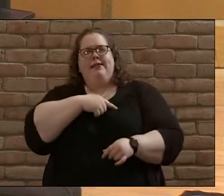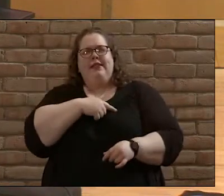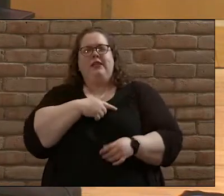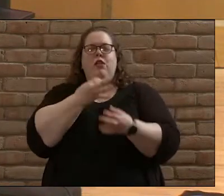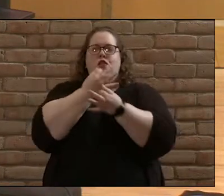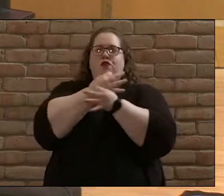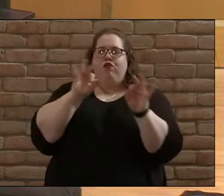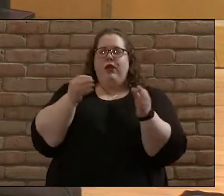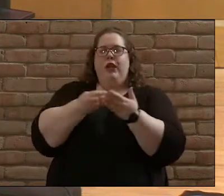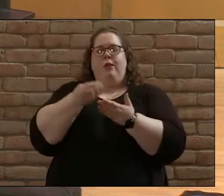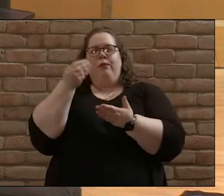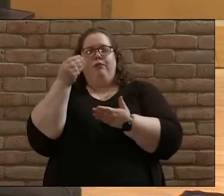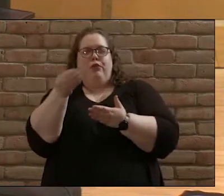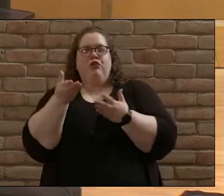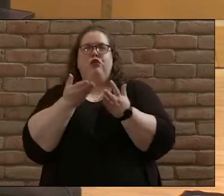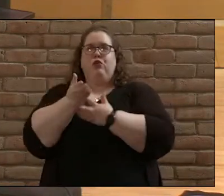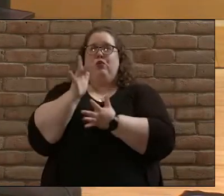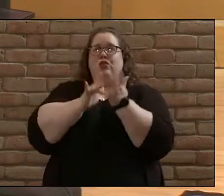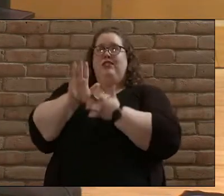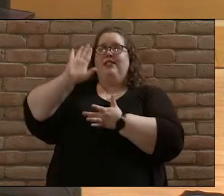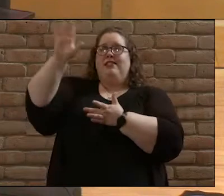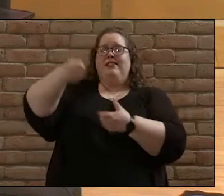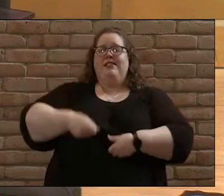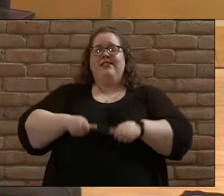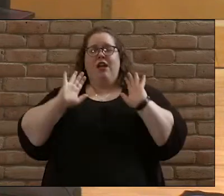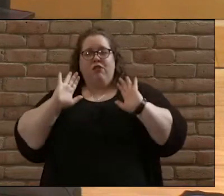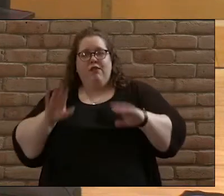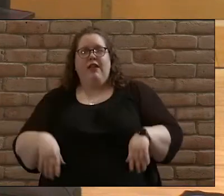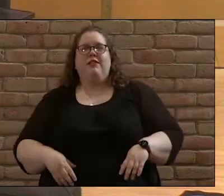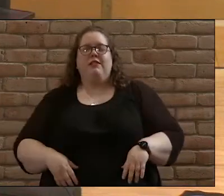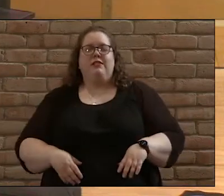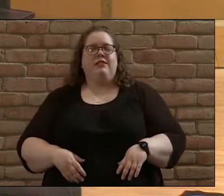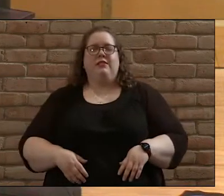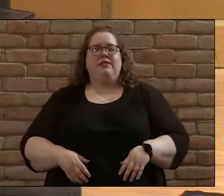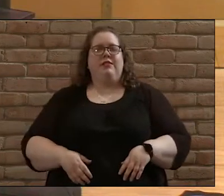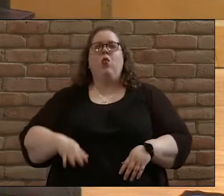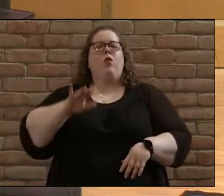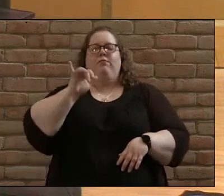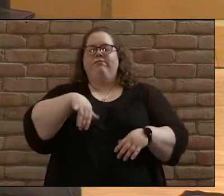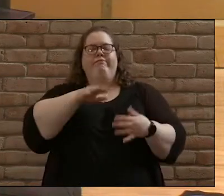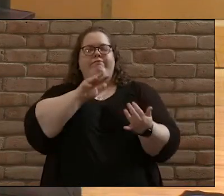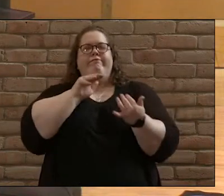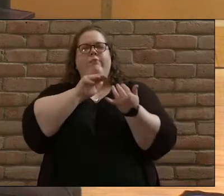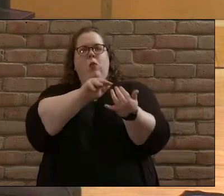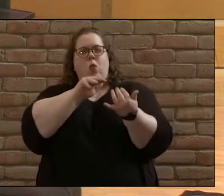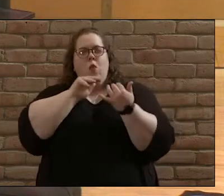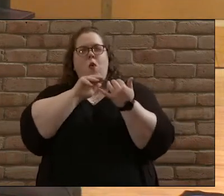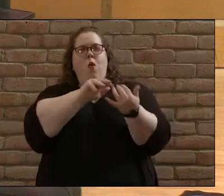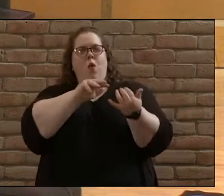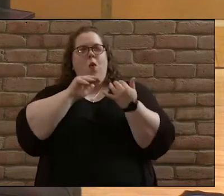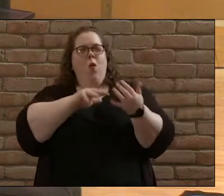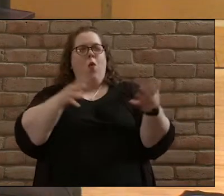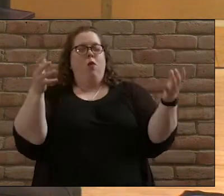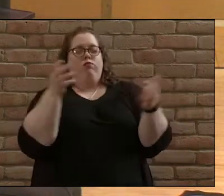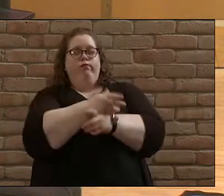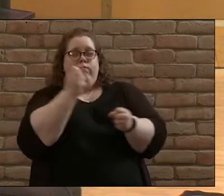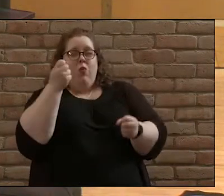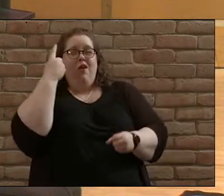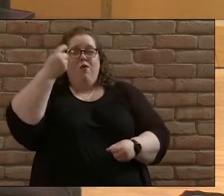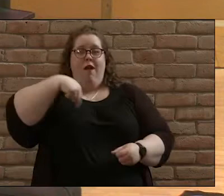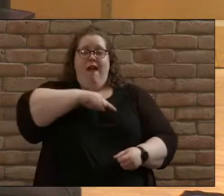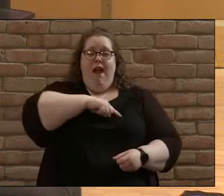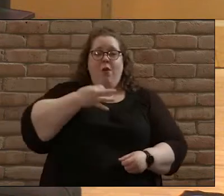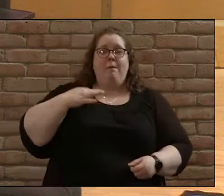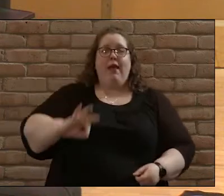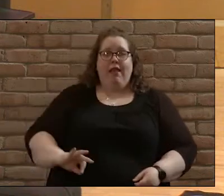the sacrifice and all of these different battles that we have fought as a nation to simply declare, protect, and